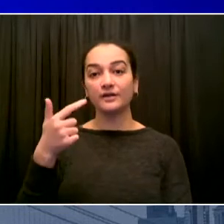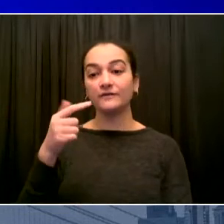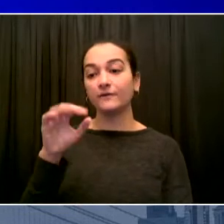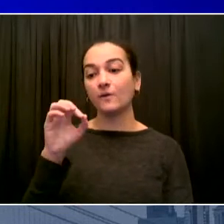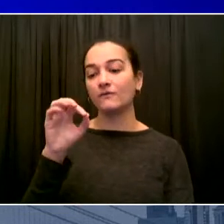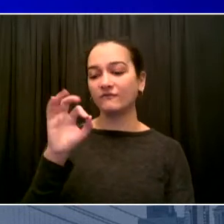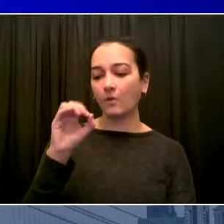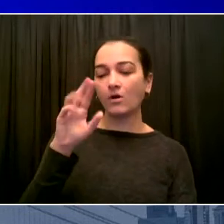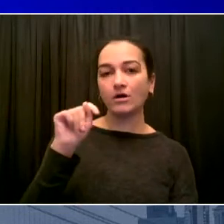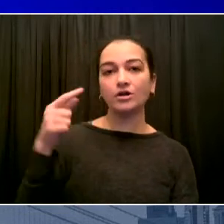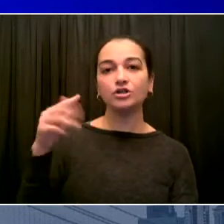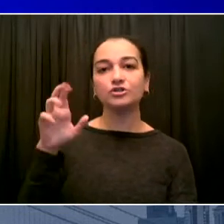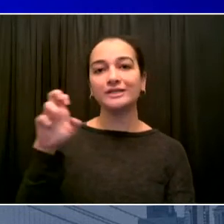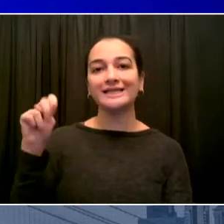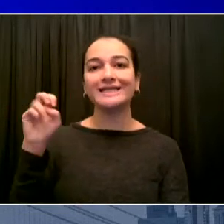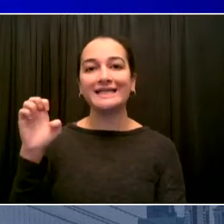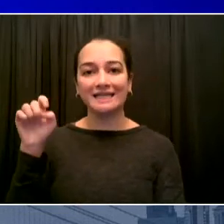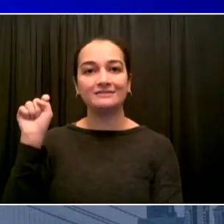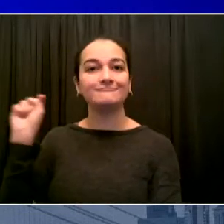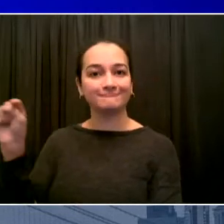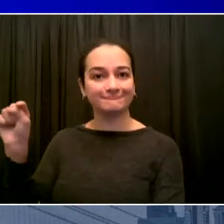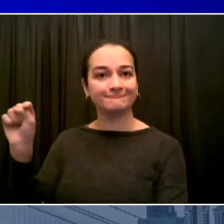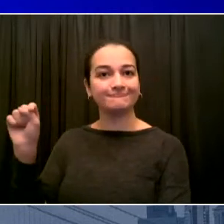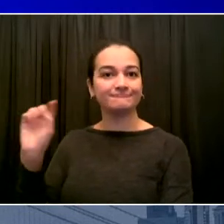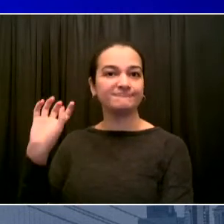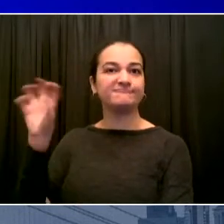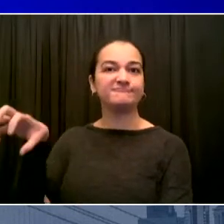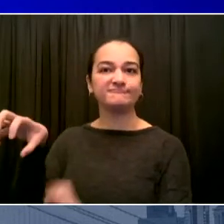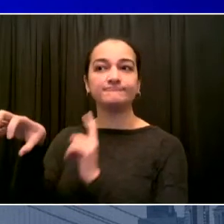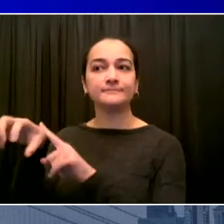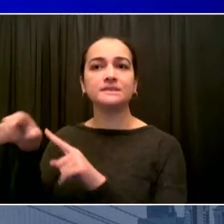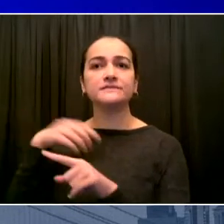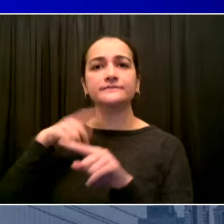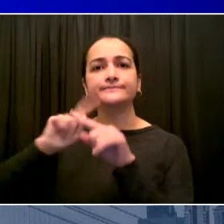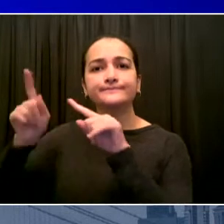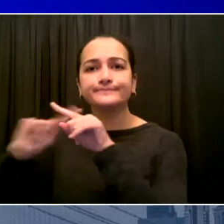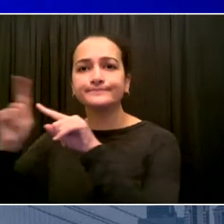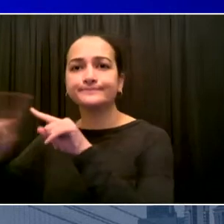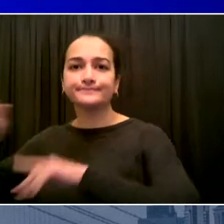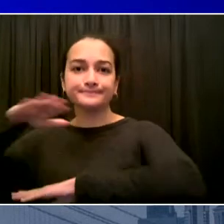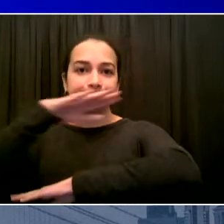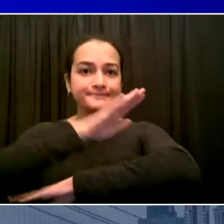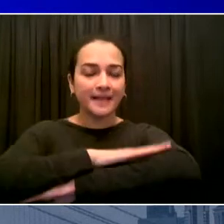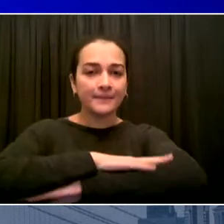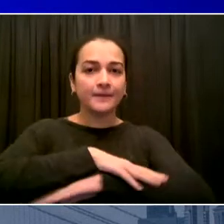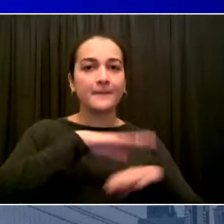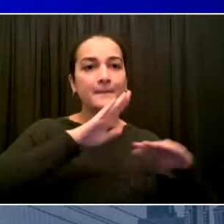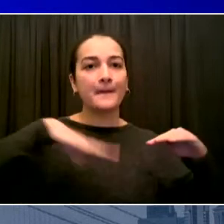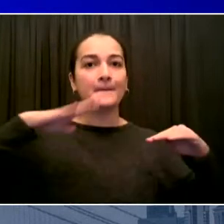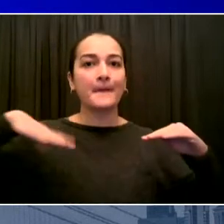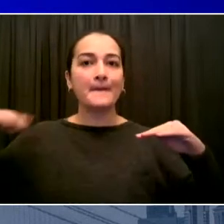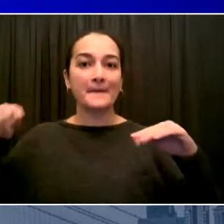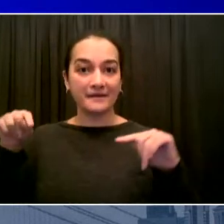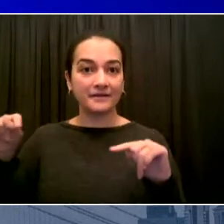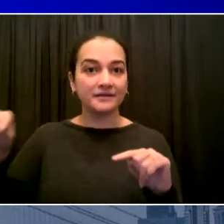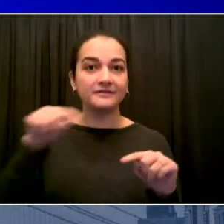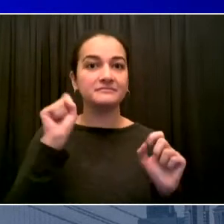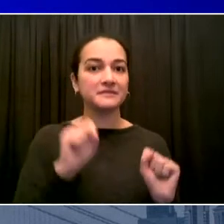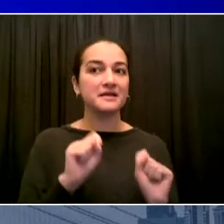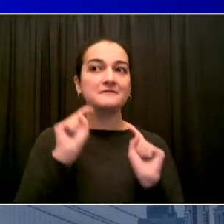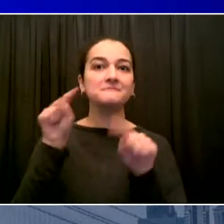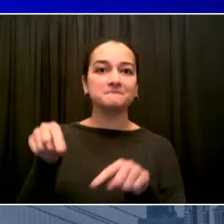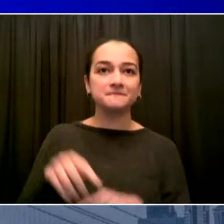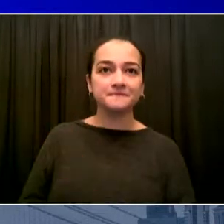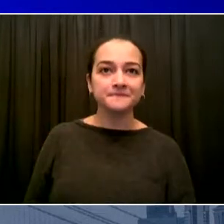by Borough President Adams, soon to be Mayor Adams, and we had a great experience talking to Brooklynites about the things that